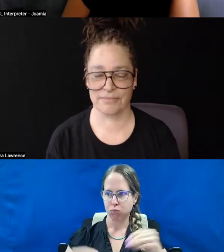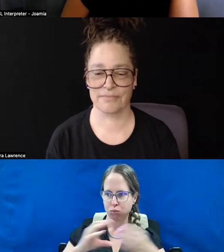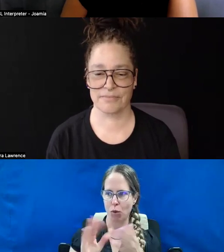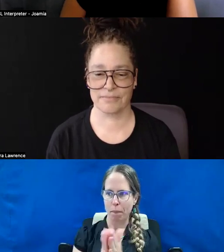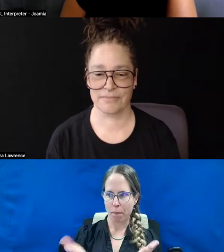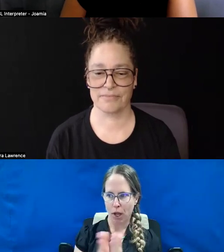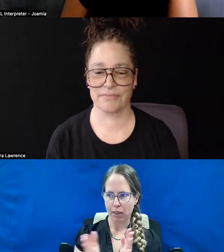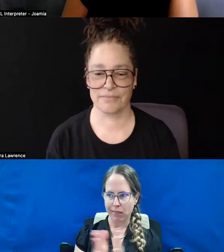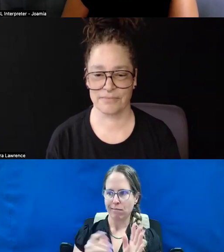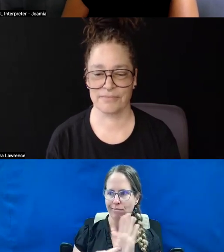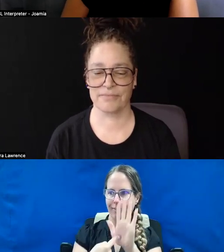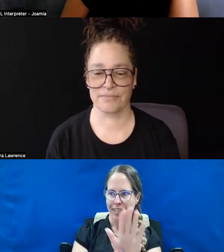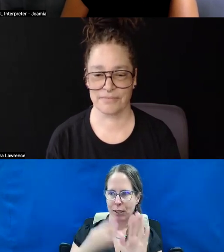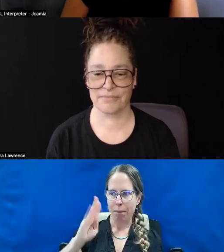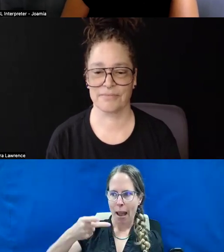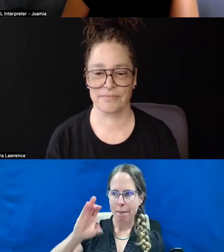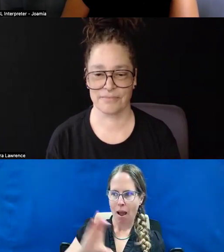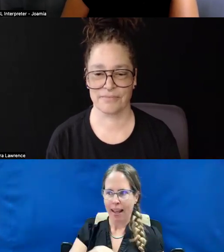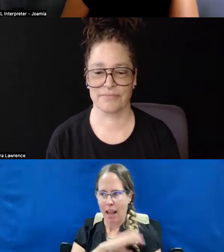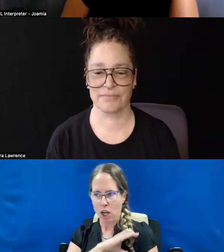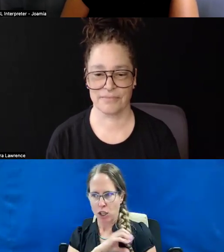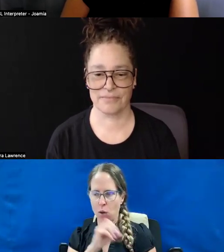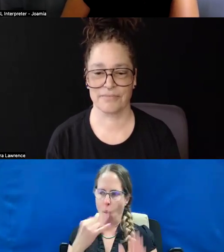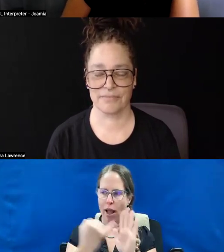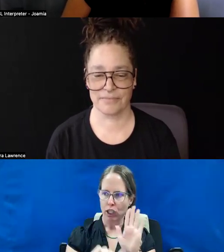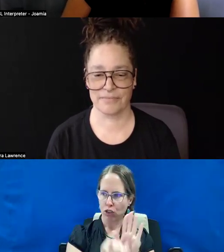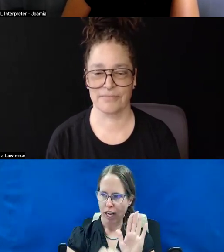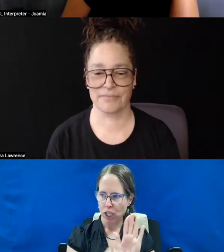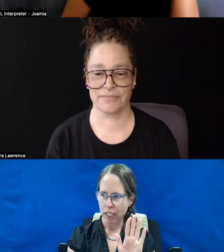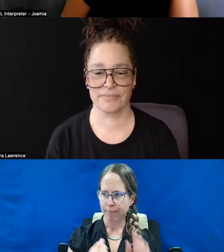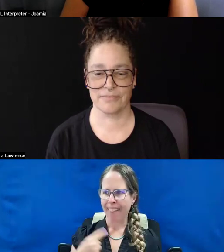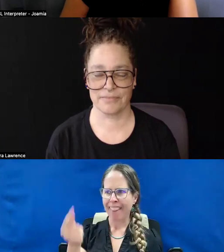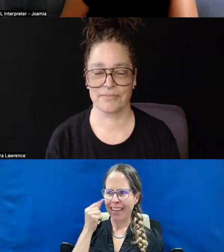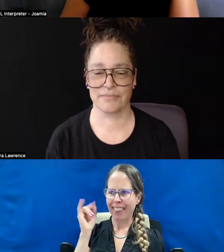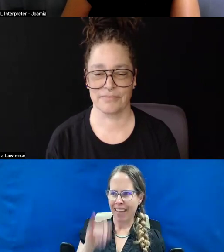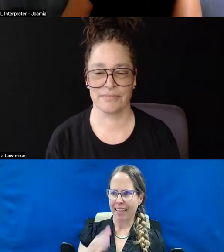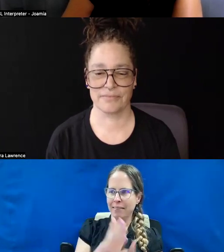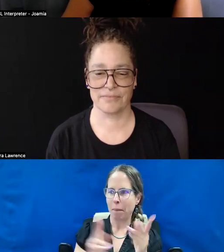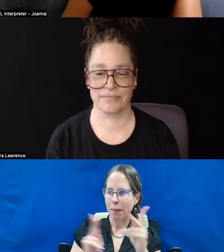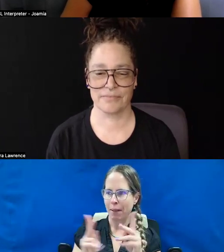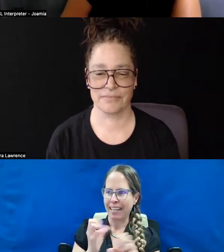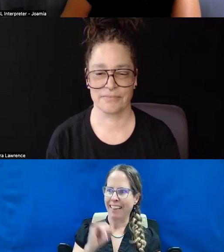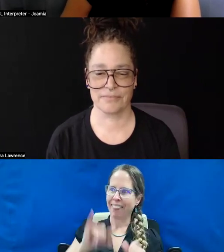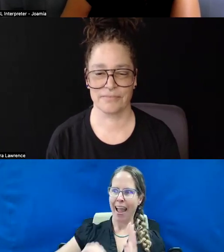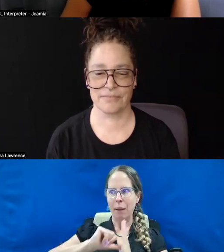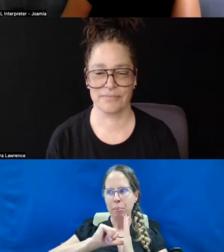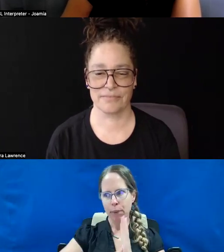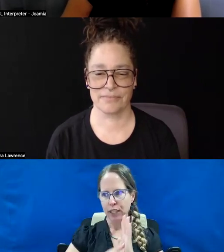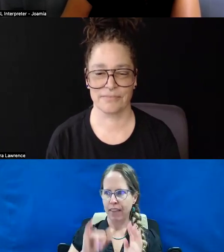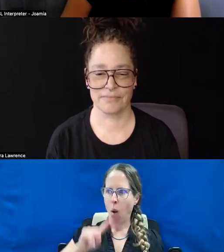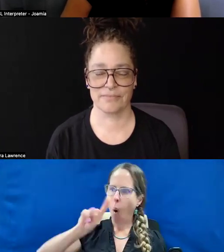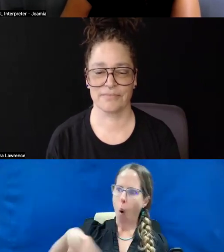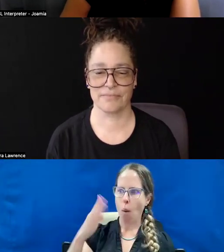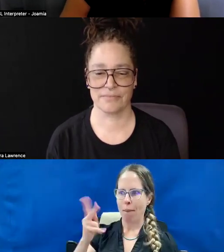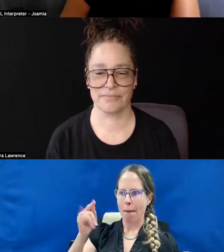to sign stories featuring BIPOC characters or illustrations. I think that some people